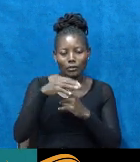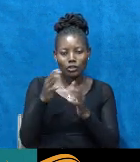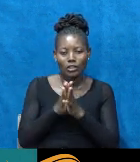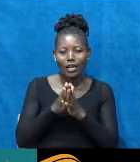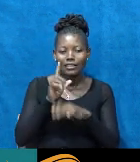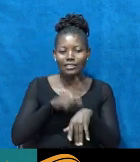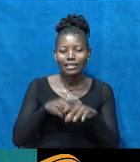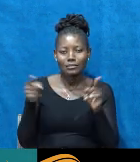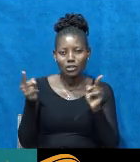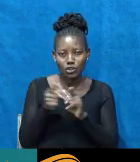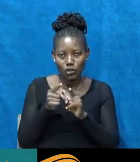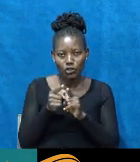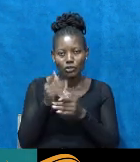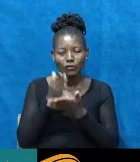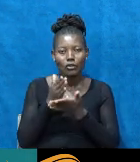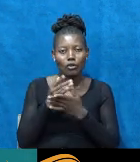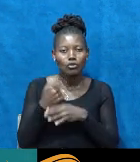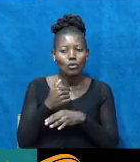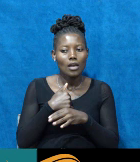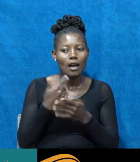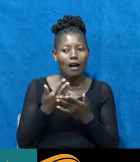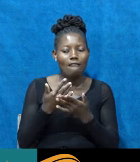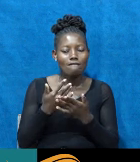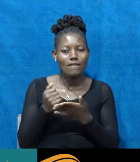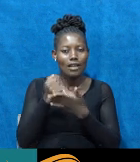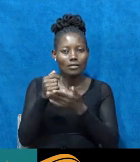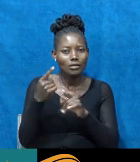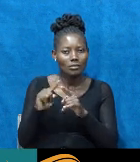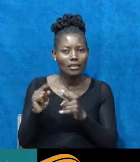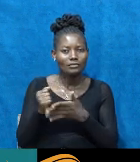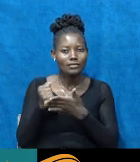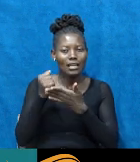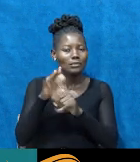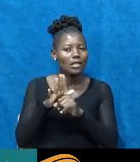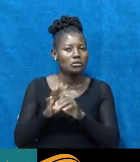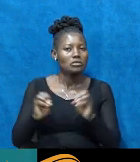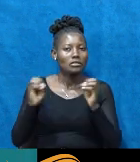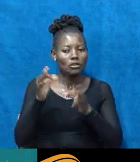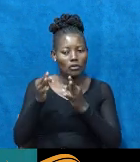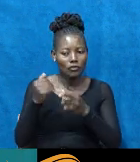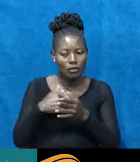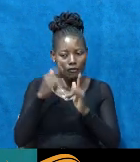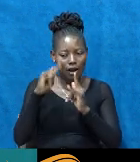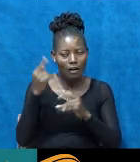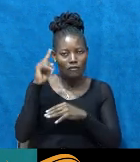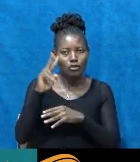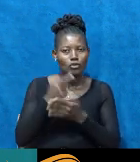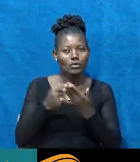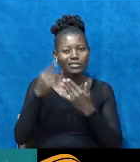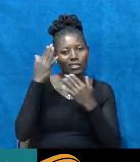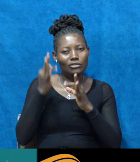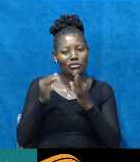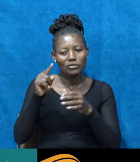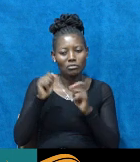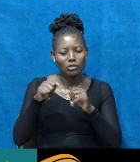that, of course, there is an impact, but it's not quite significant. Because if you have an athlete for 2 weeks, I don't think you can